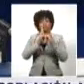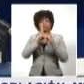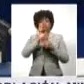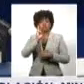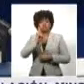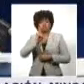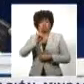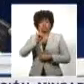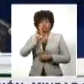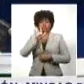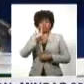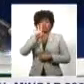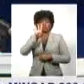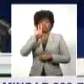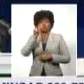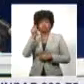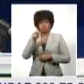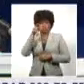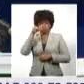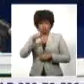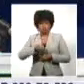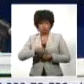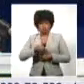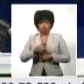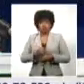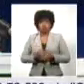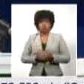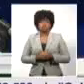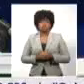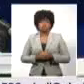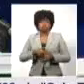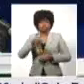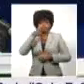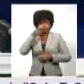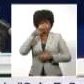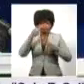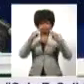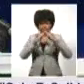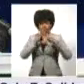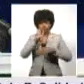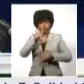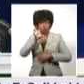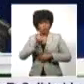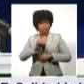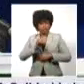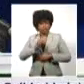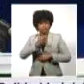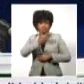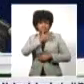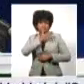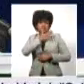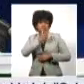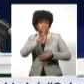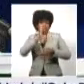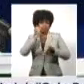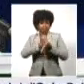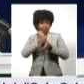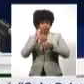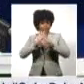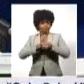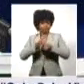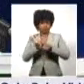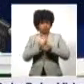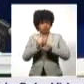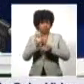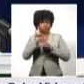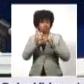At this moment, we can inform that there are 2,954 patients admitted in our hospitals. 40